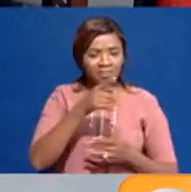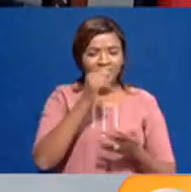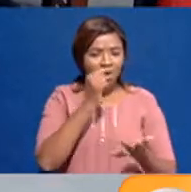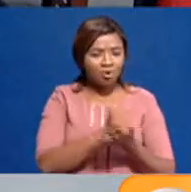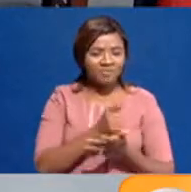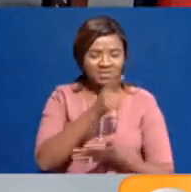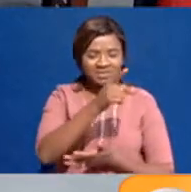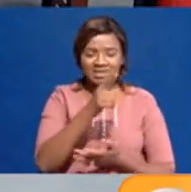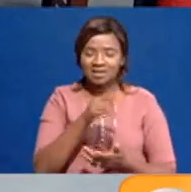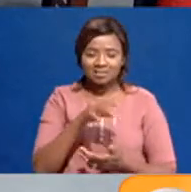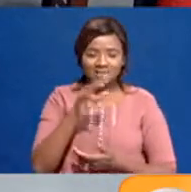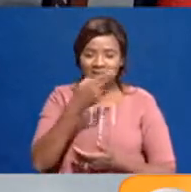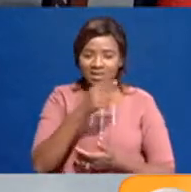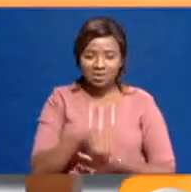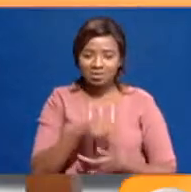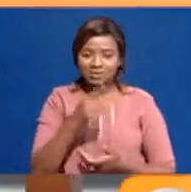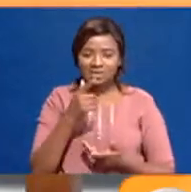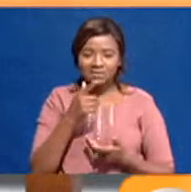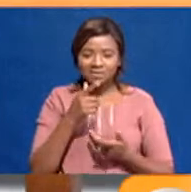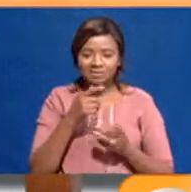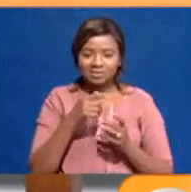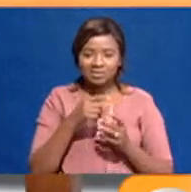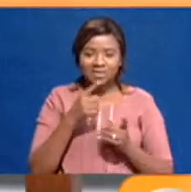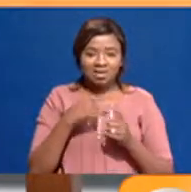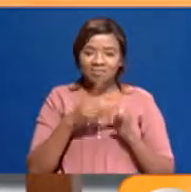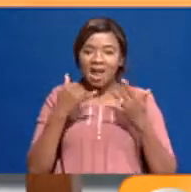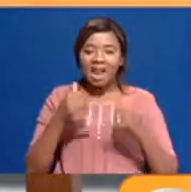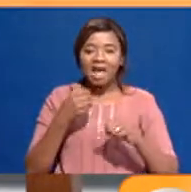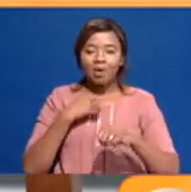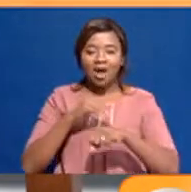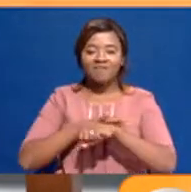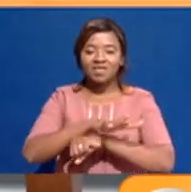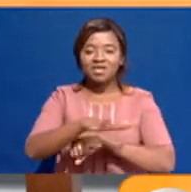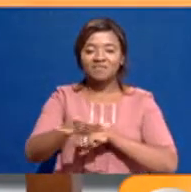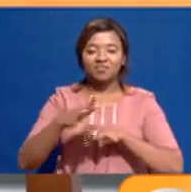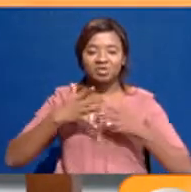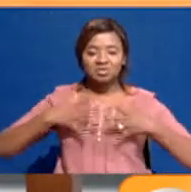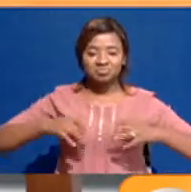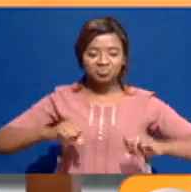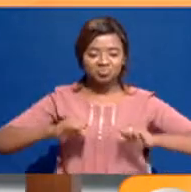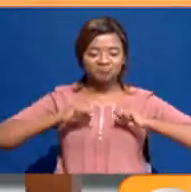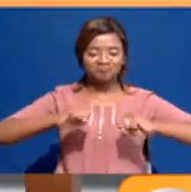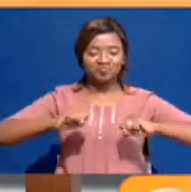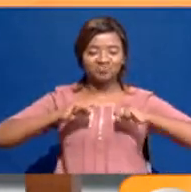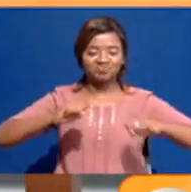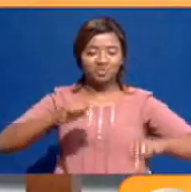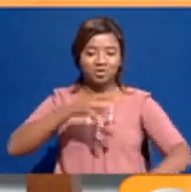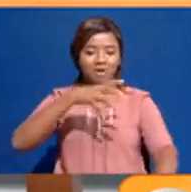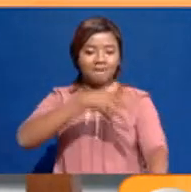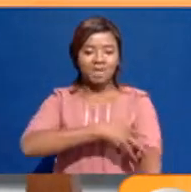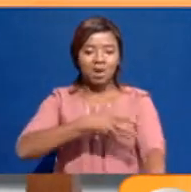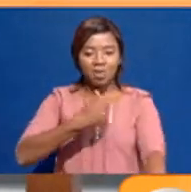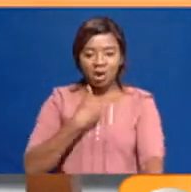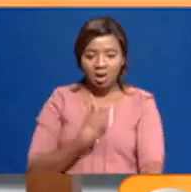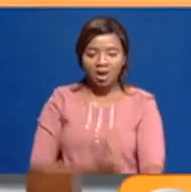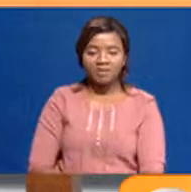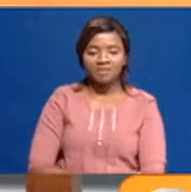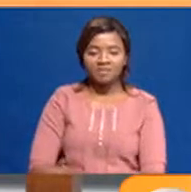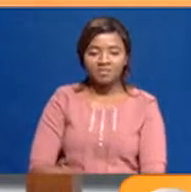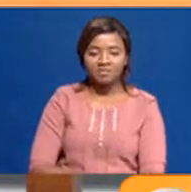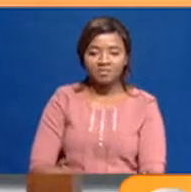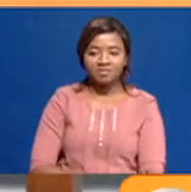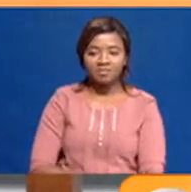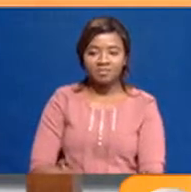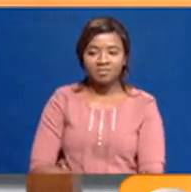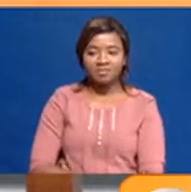influences. There are influences from people who have power in the headquarters, in the country, yes. Who would keep